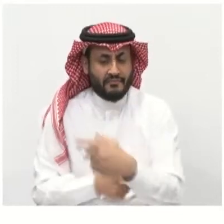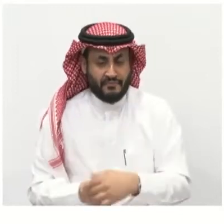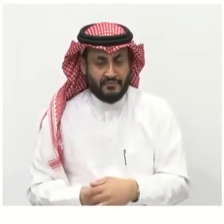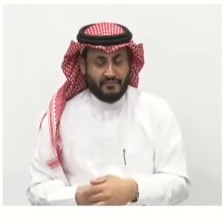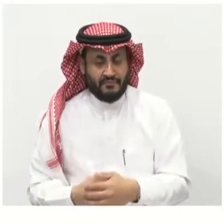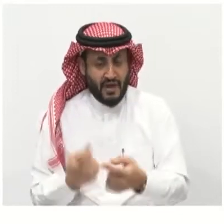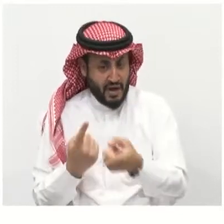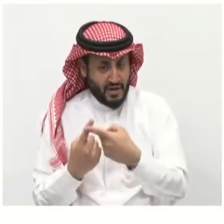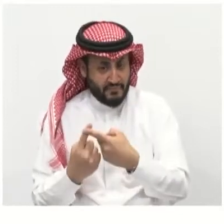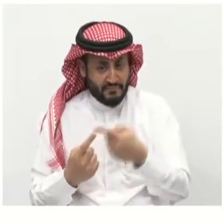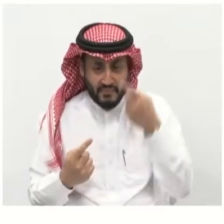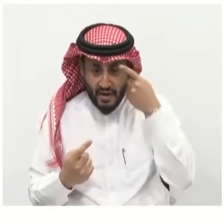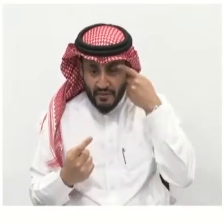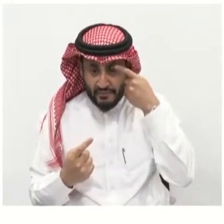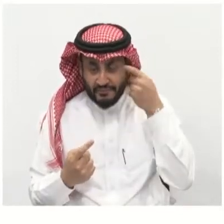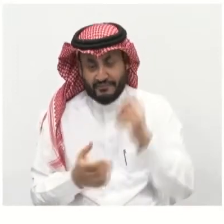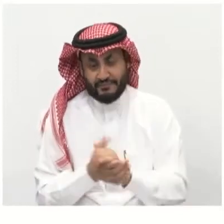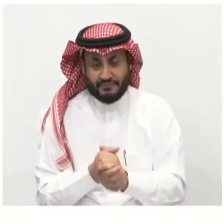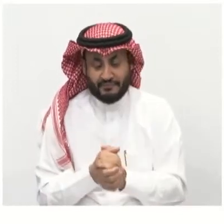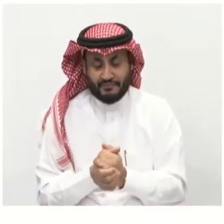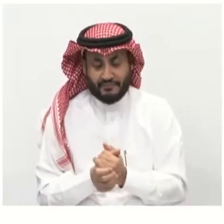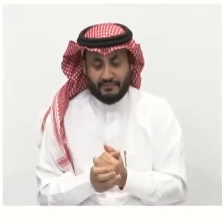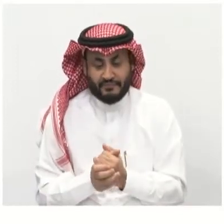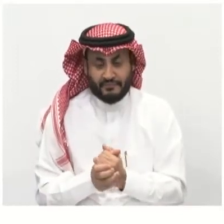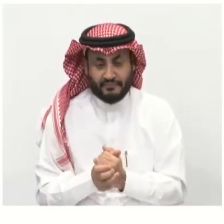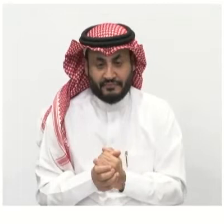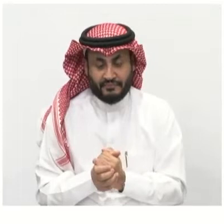flowers, especially violet blossoms.